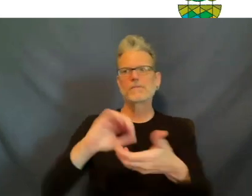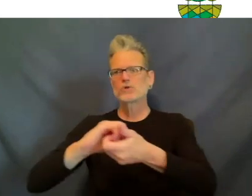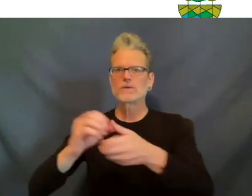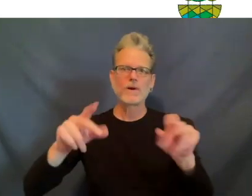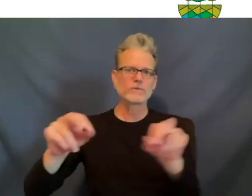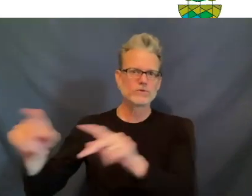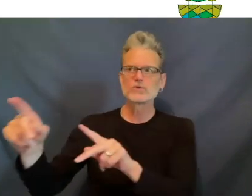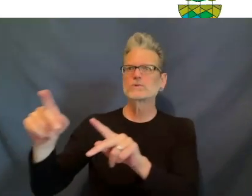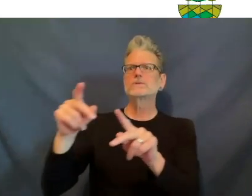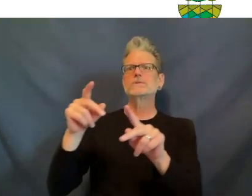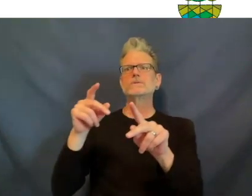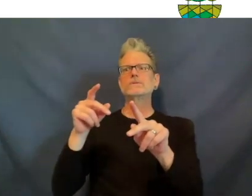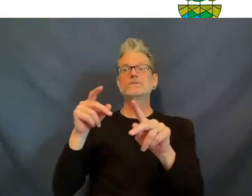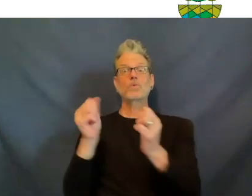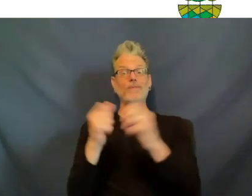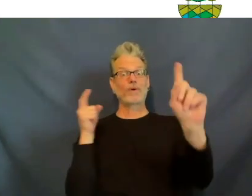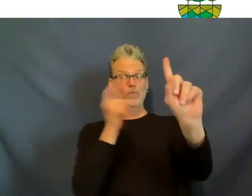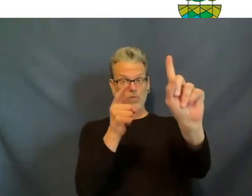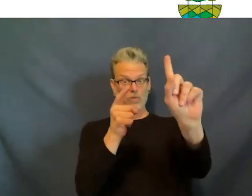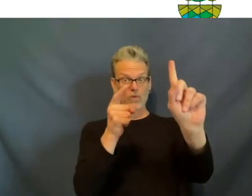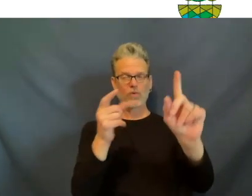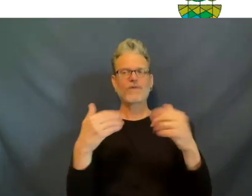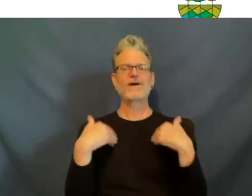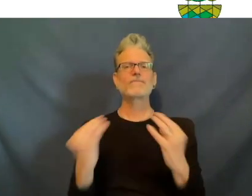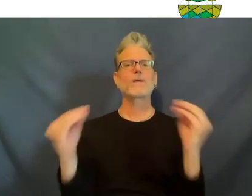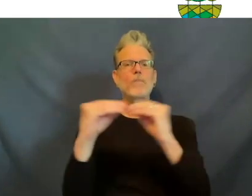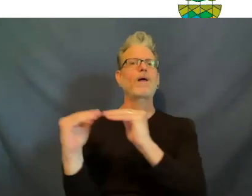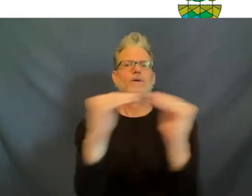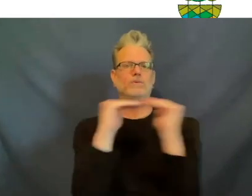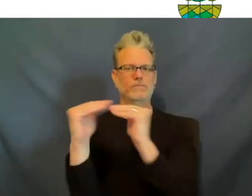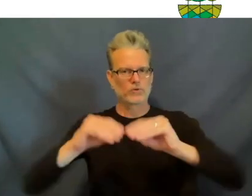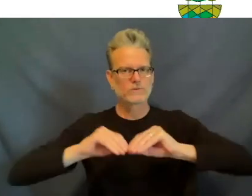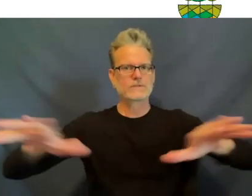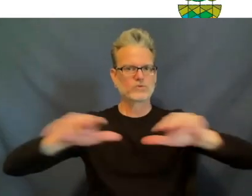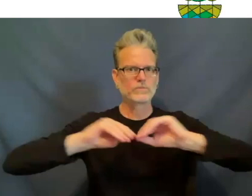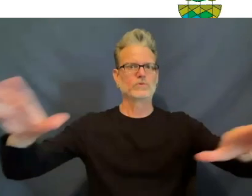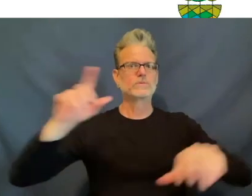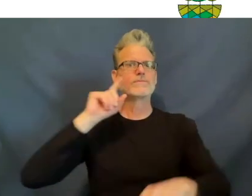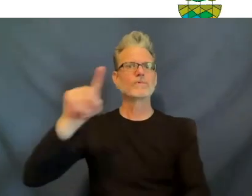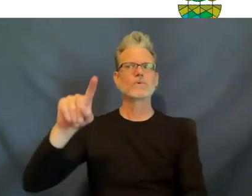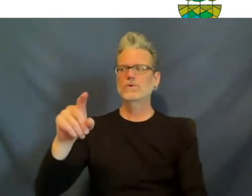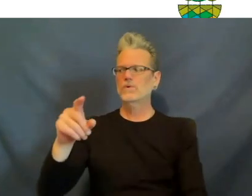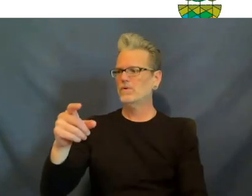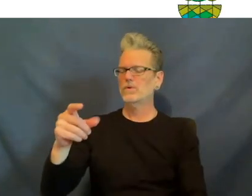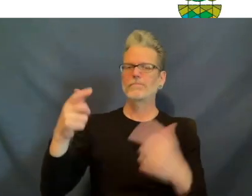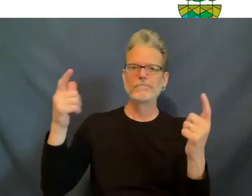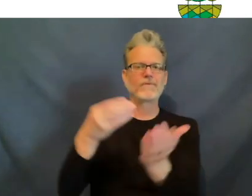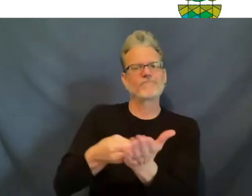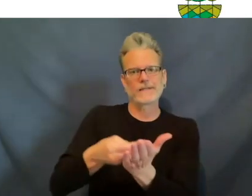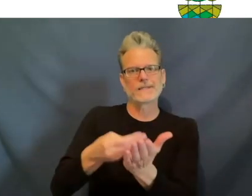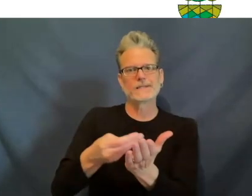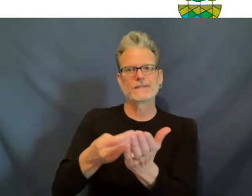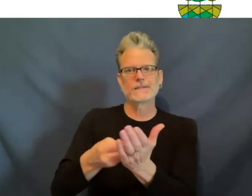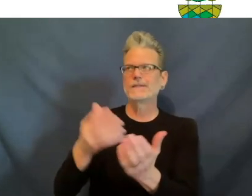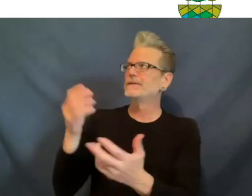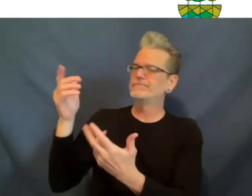with a goal of promoting more equitable distribution of a lot of the big funding investments that have